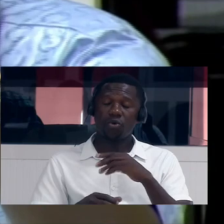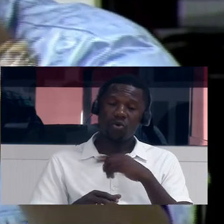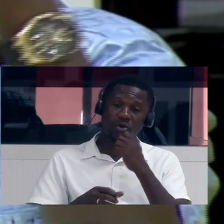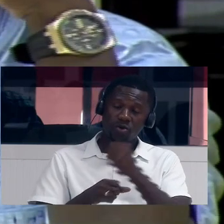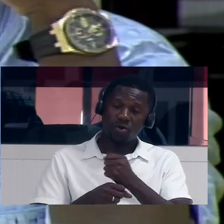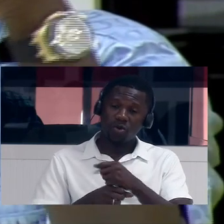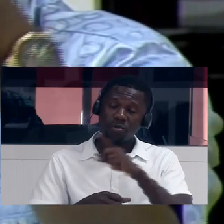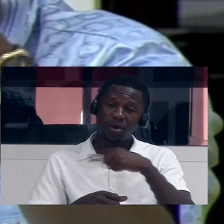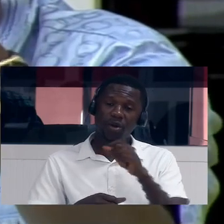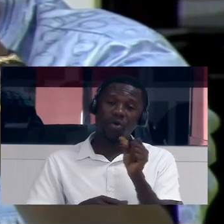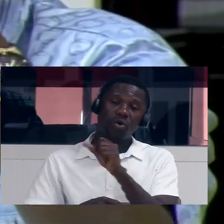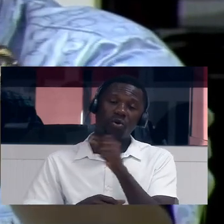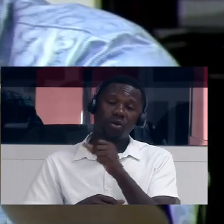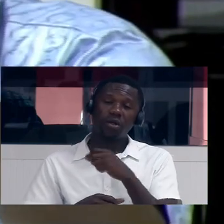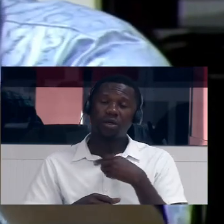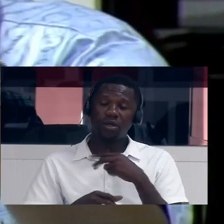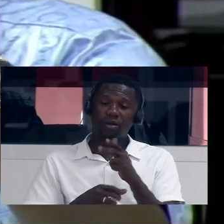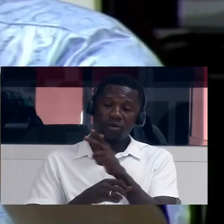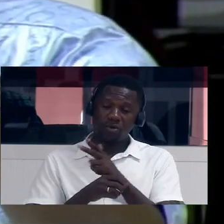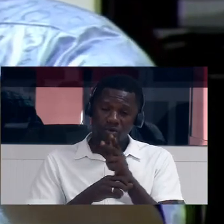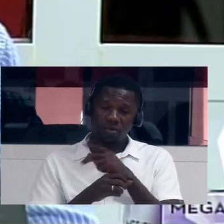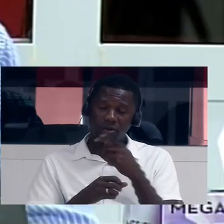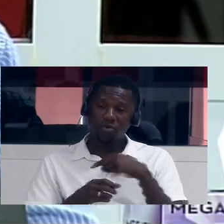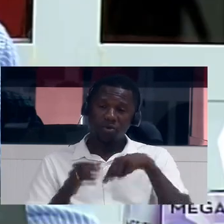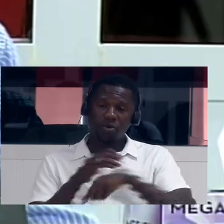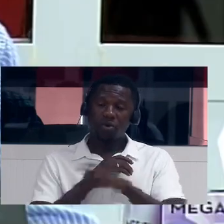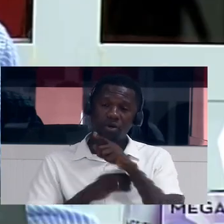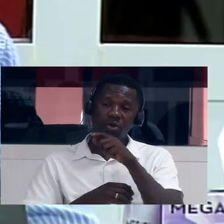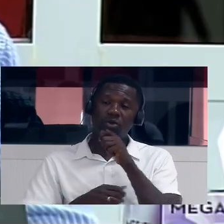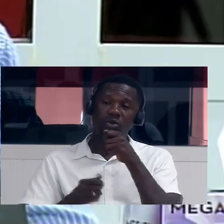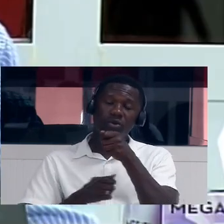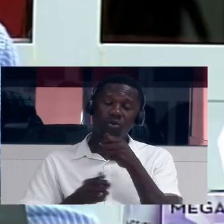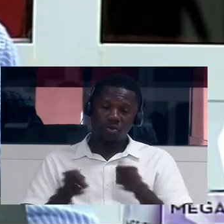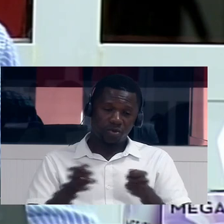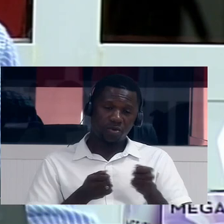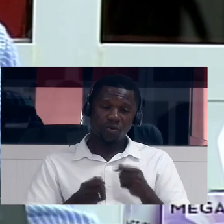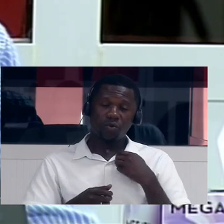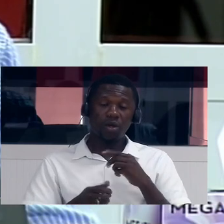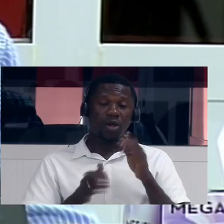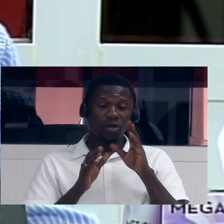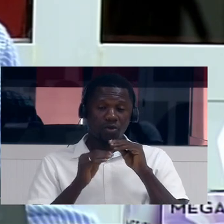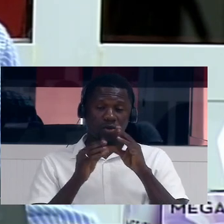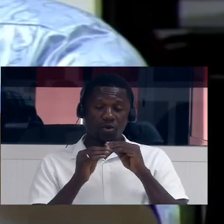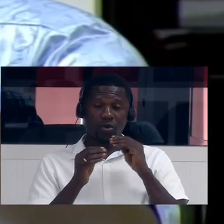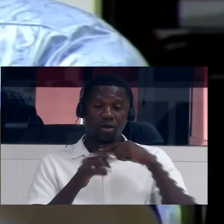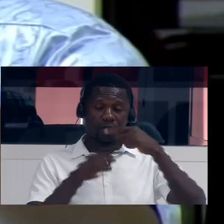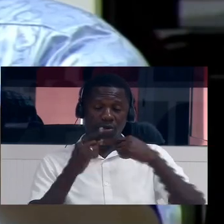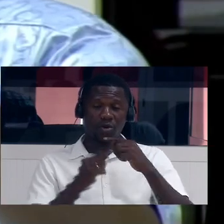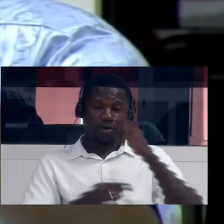out by forces that were not under your control. We are strictly talking about the